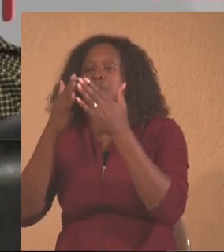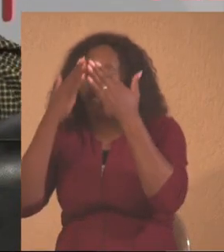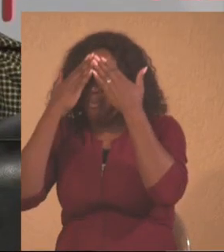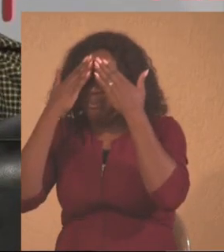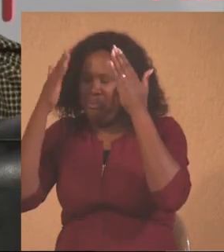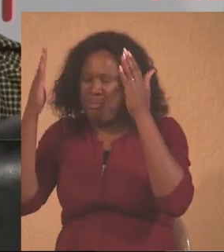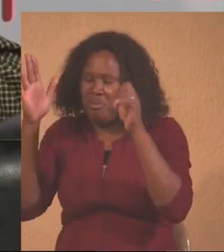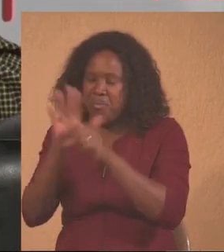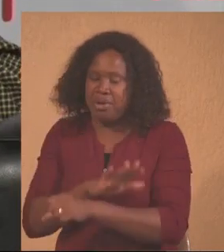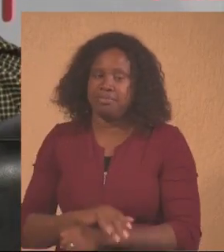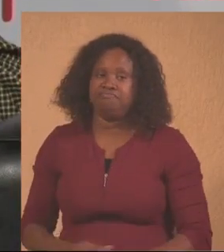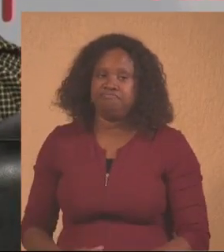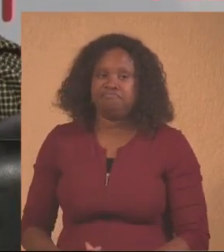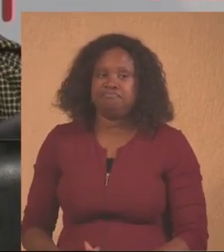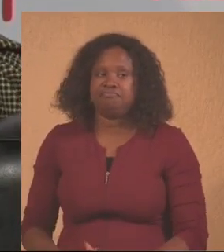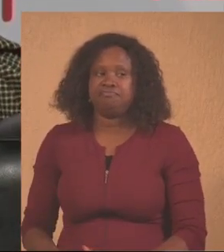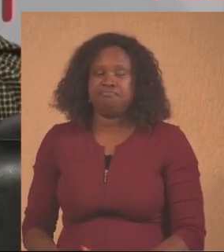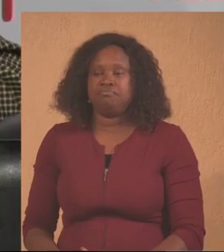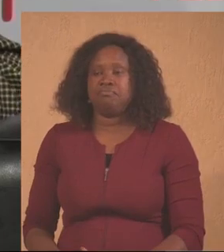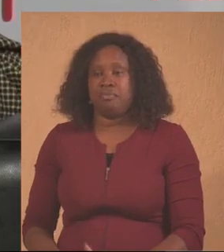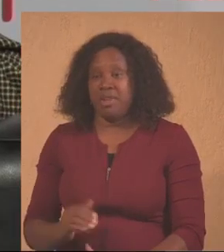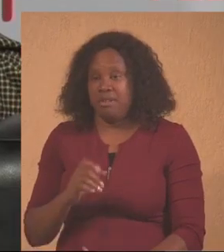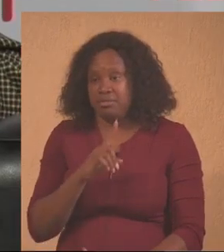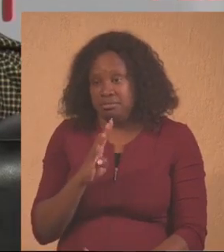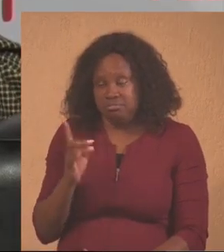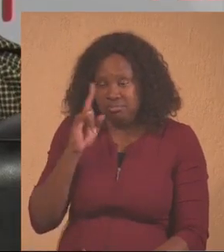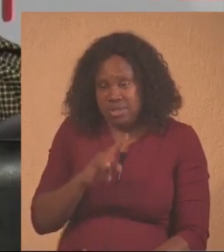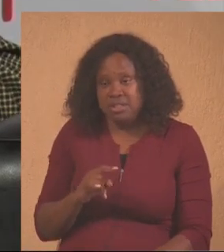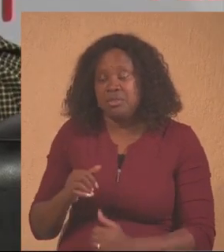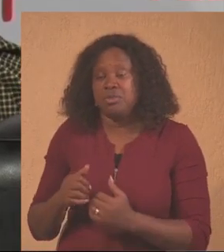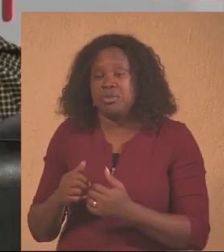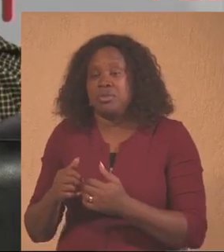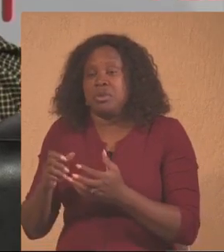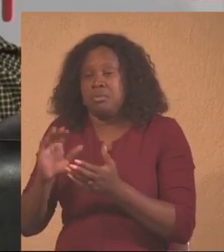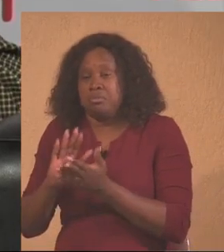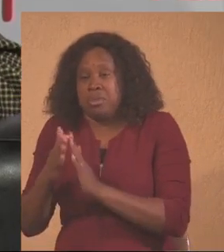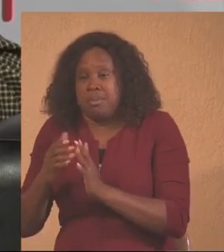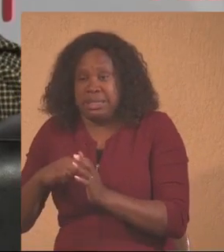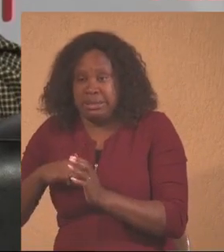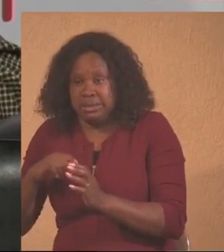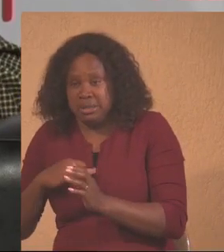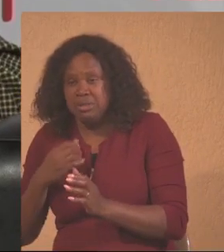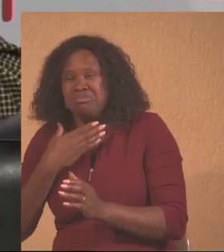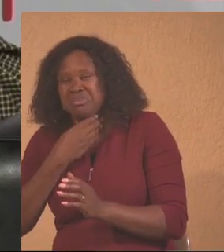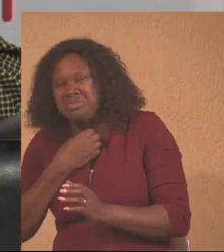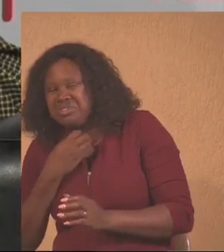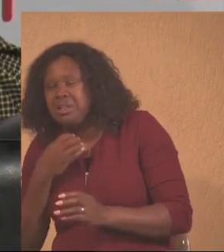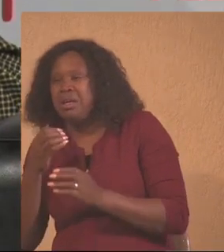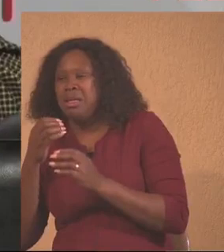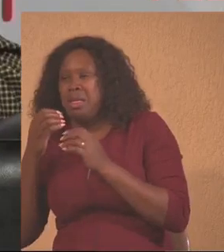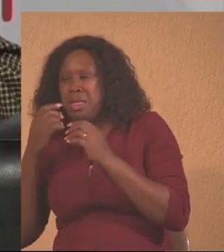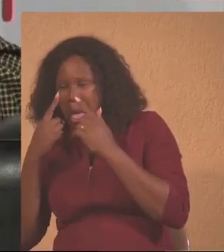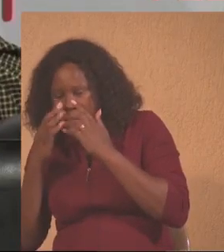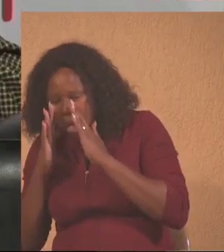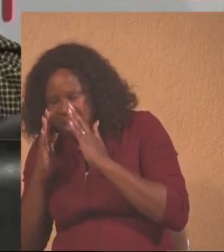Yes, if you have symptoms that falls after, it comes after 14 days,